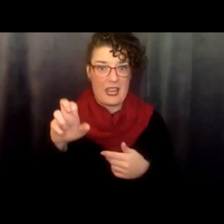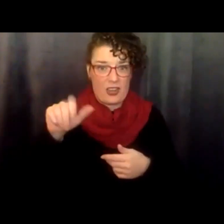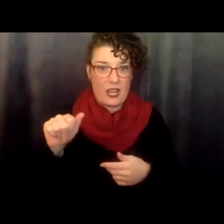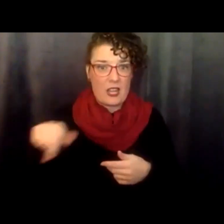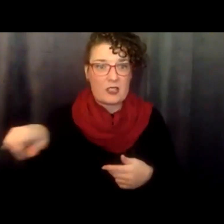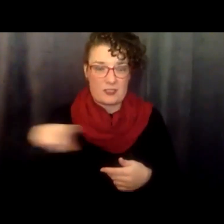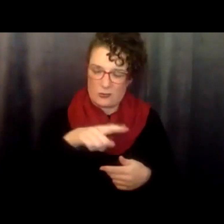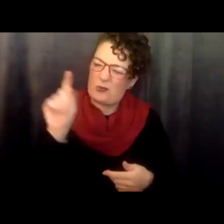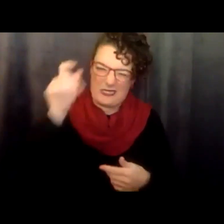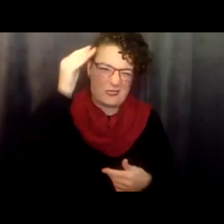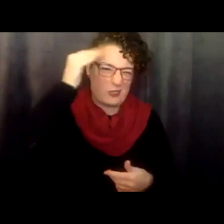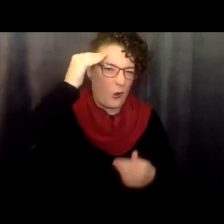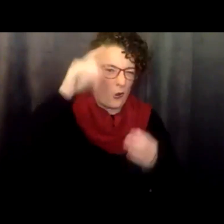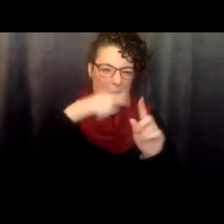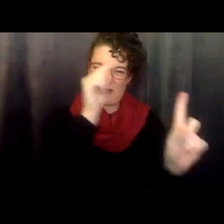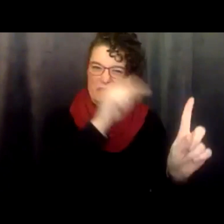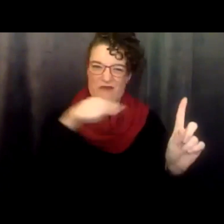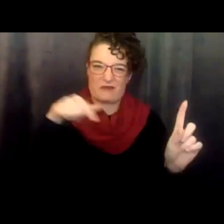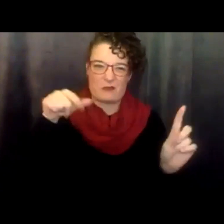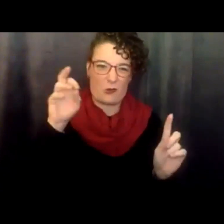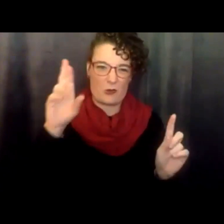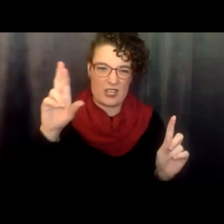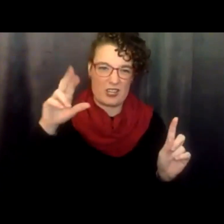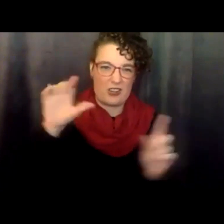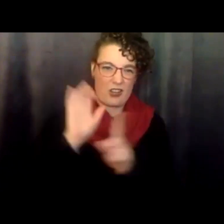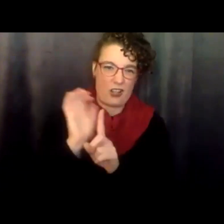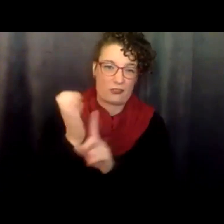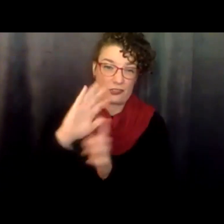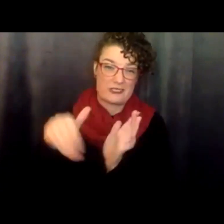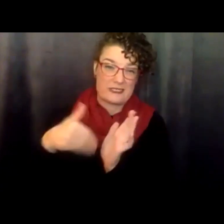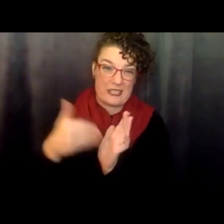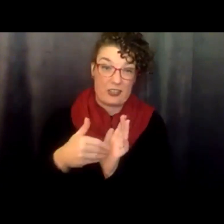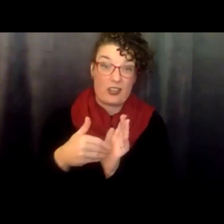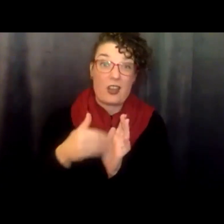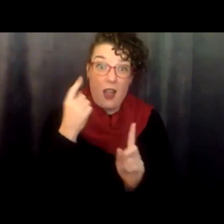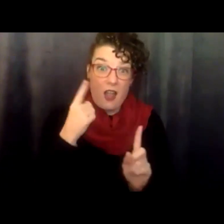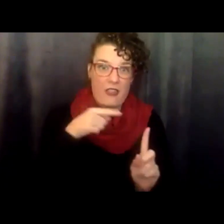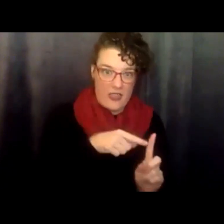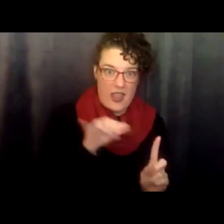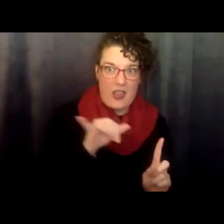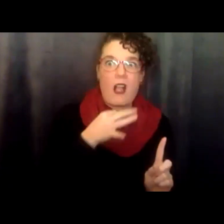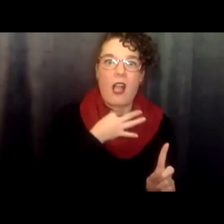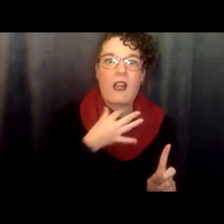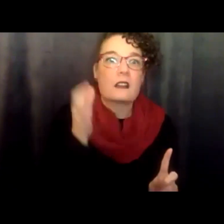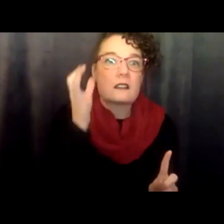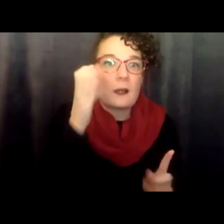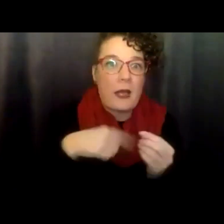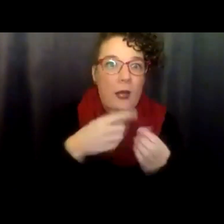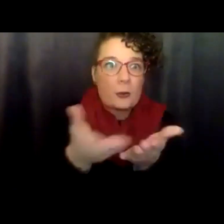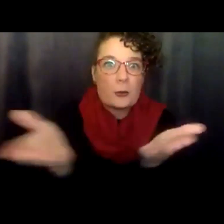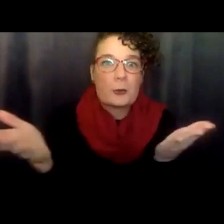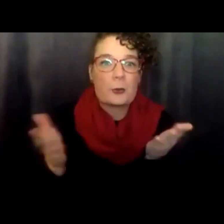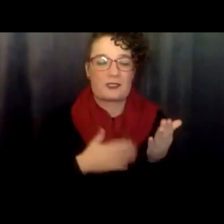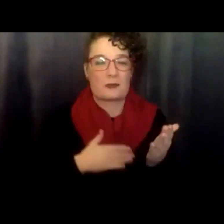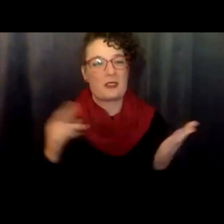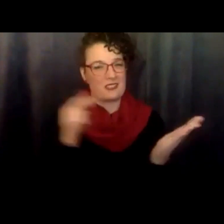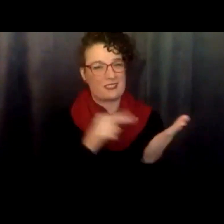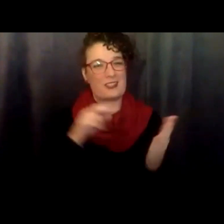know about the Queer Cultural Center. And the best thing is they also want to know about you. So be sure to check out